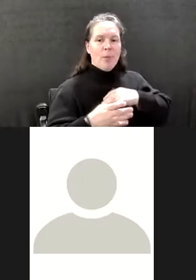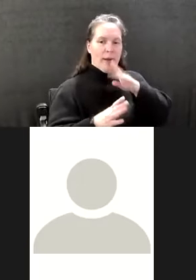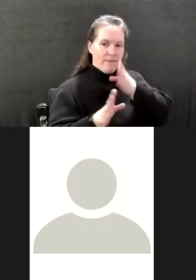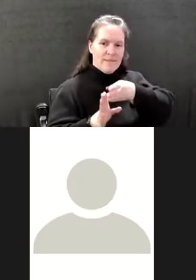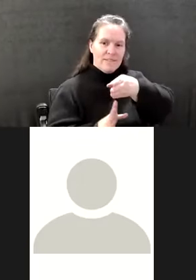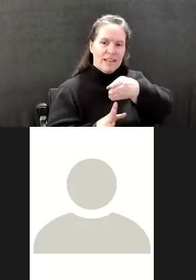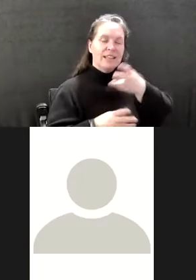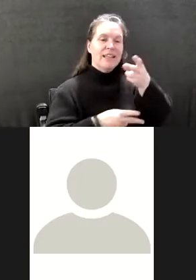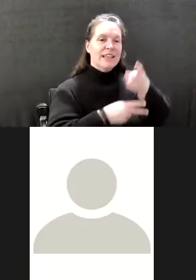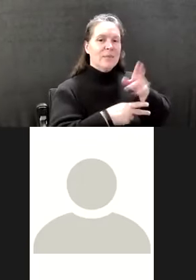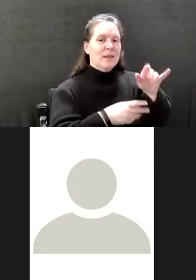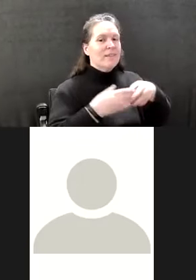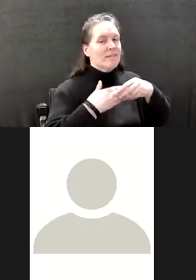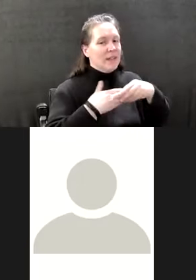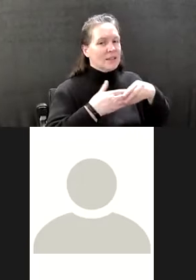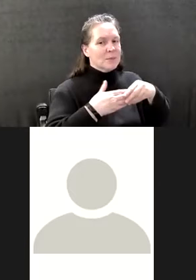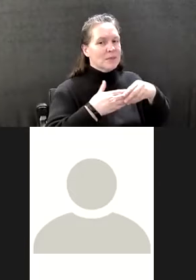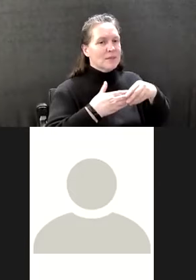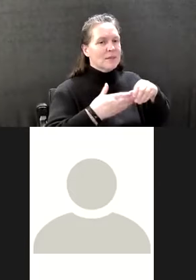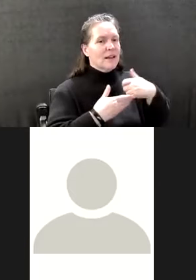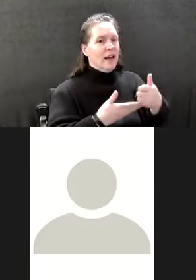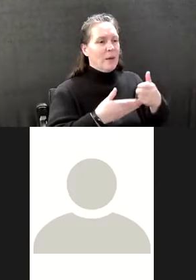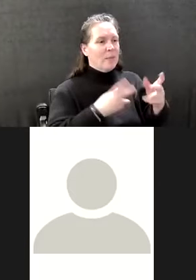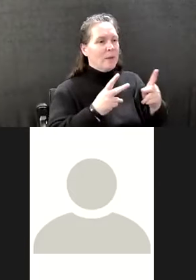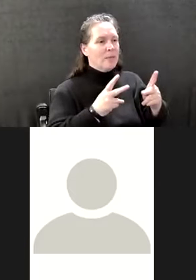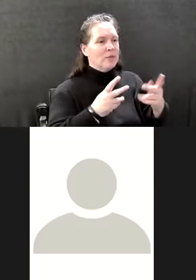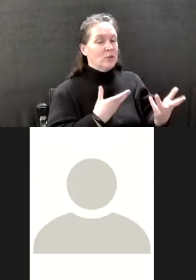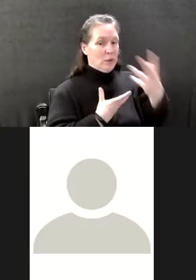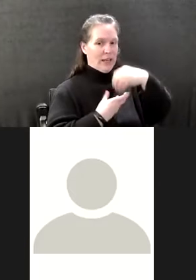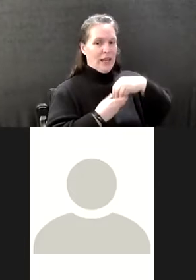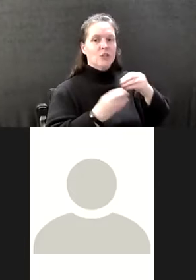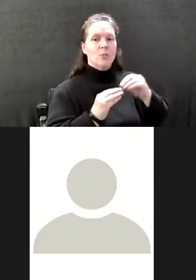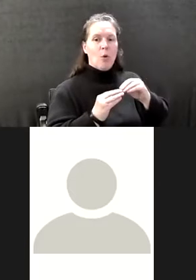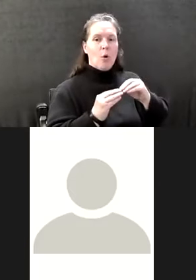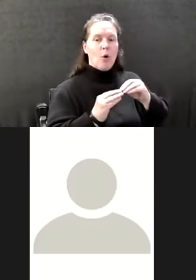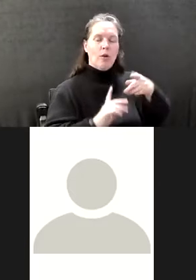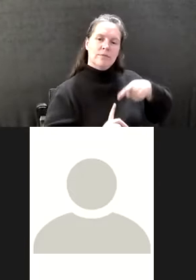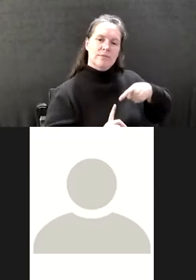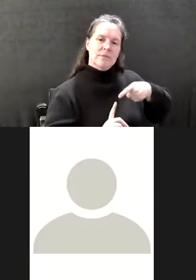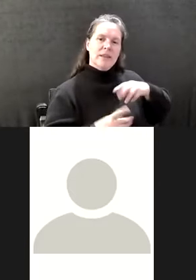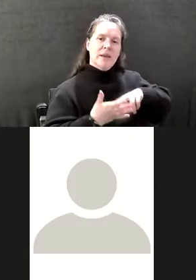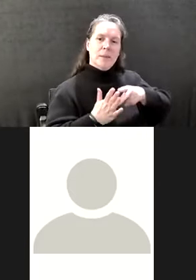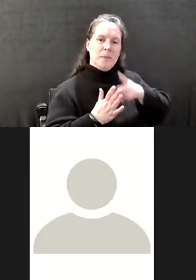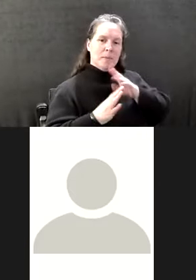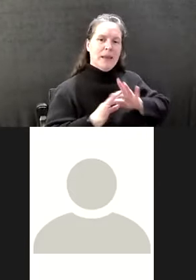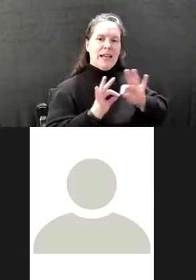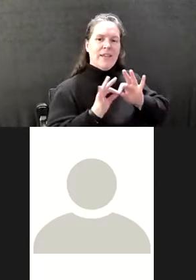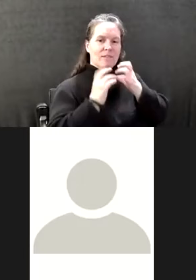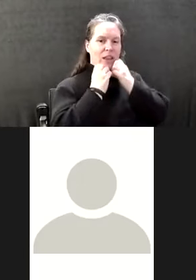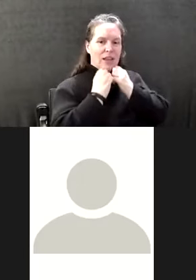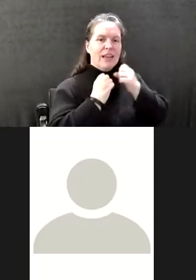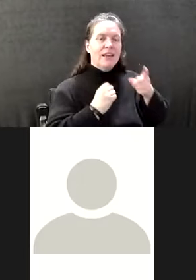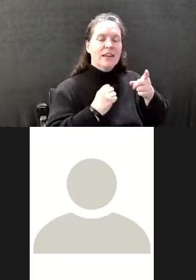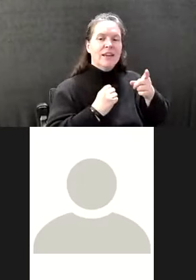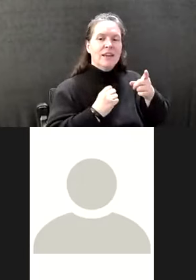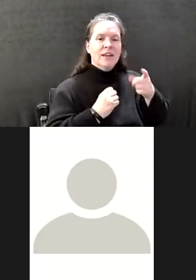flexible actually encourages people to engage more meaningfully, if that makes sense, because they can tailor it to what they need